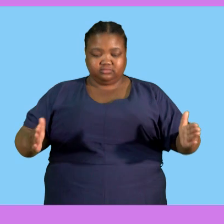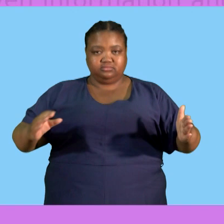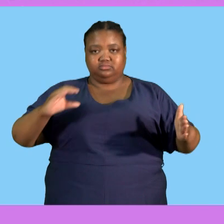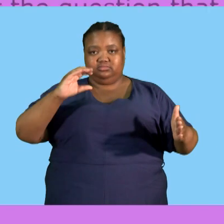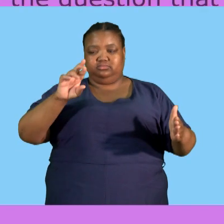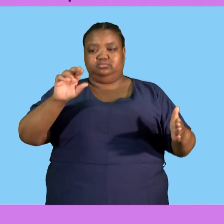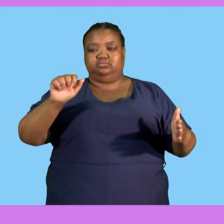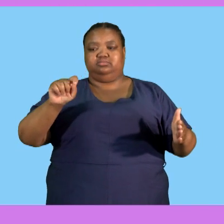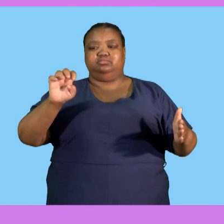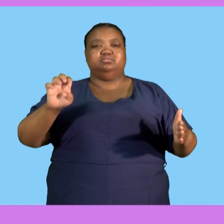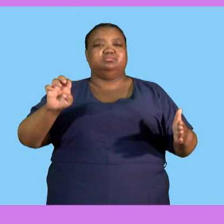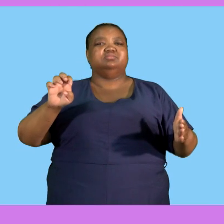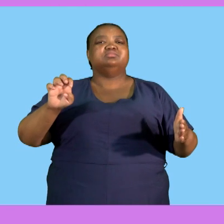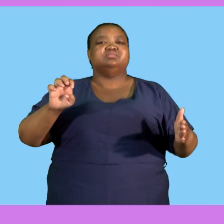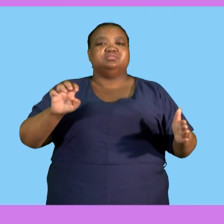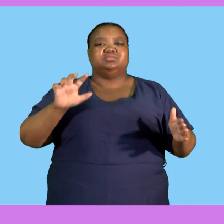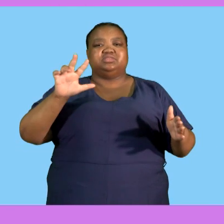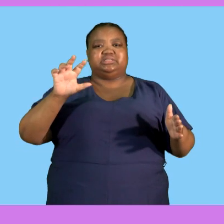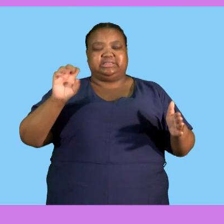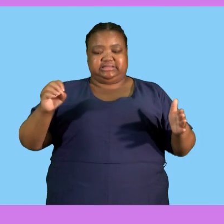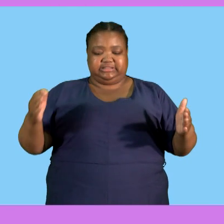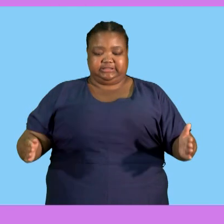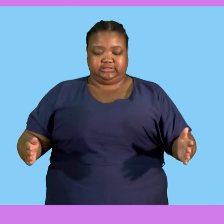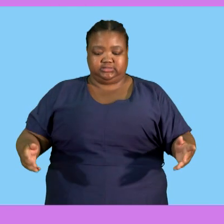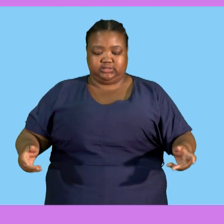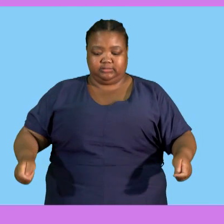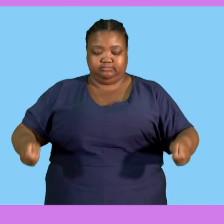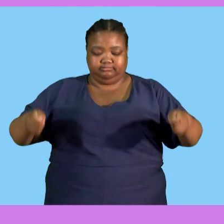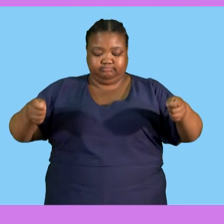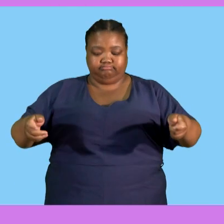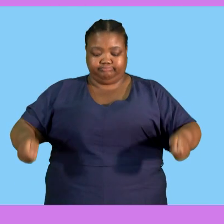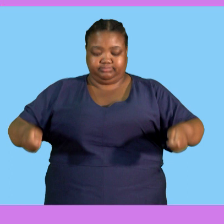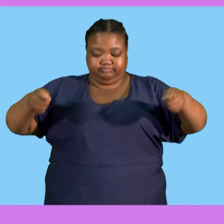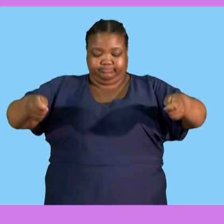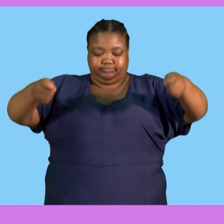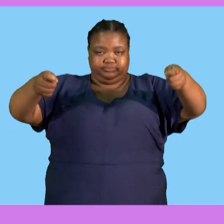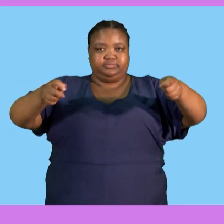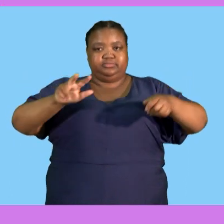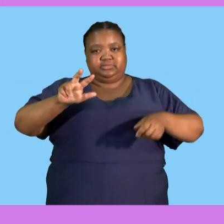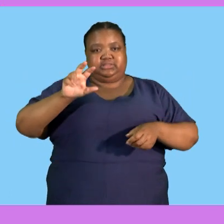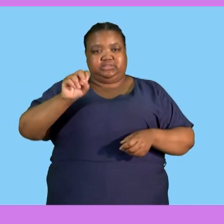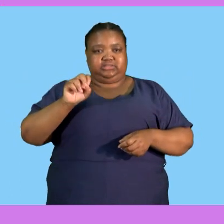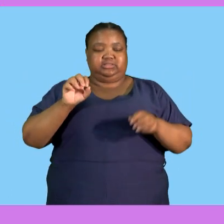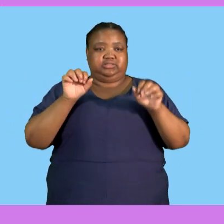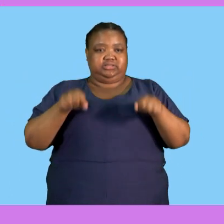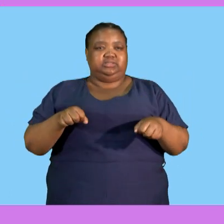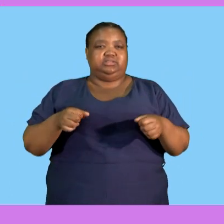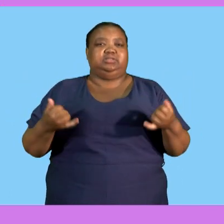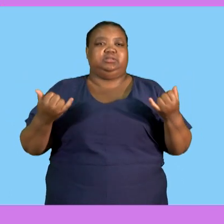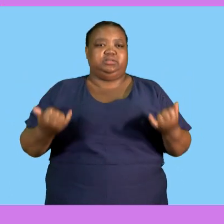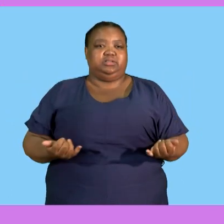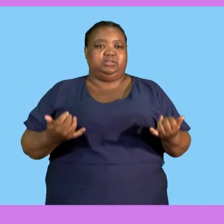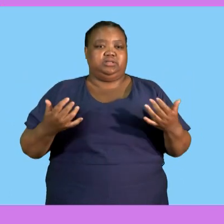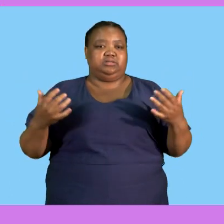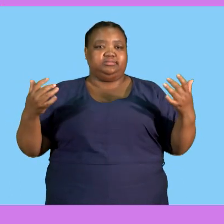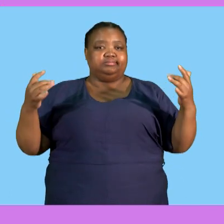crates. Then I've indicated that we carefully need to study the diagram and the given information to